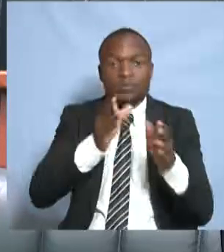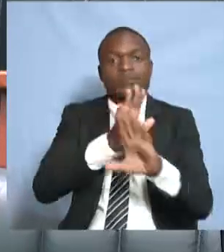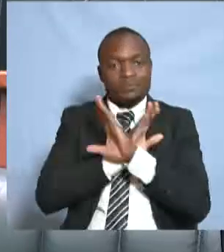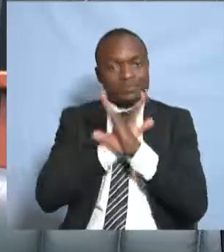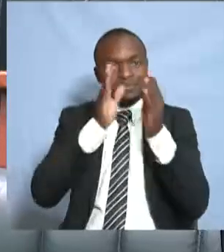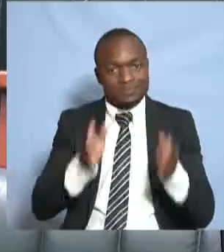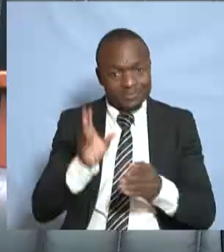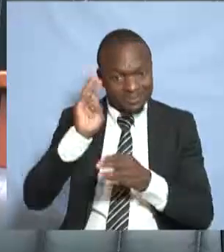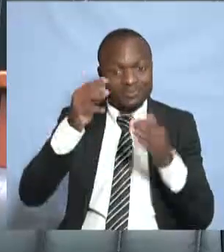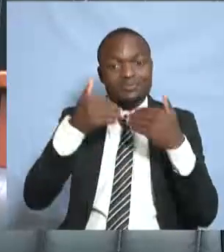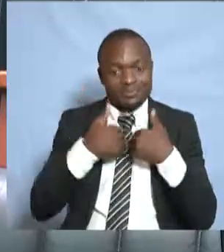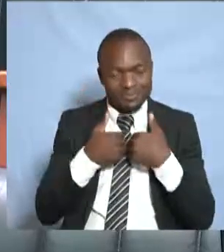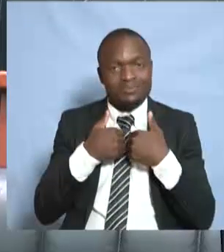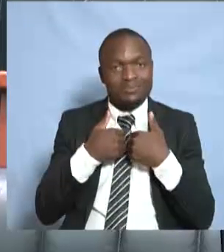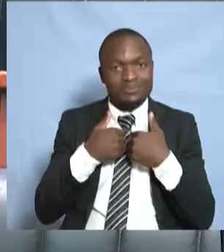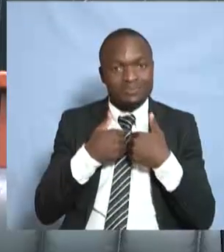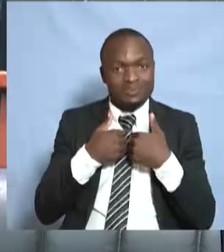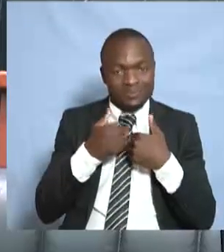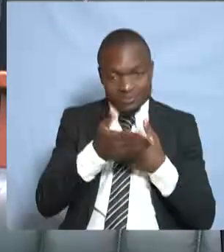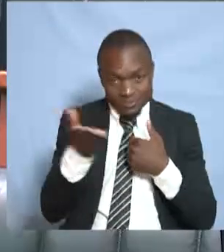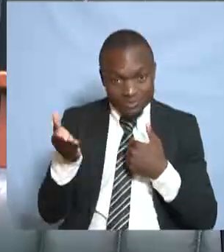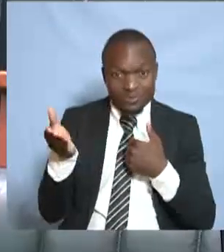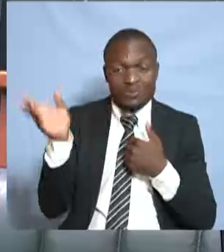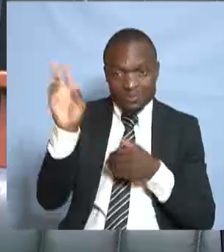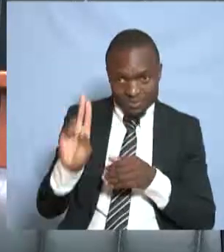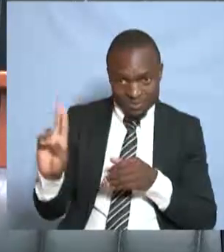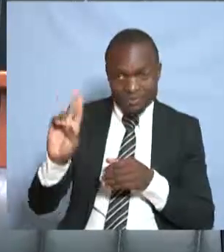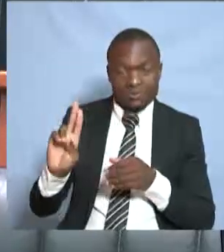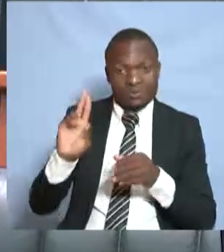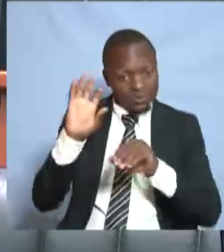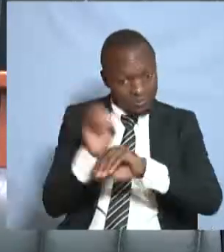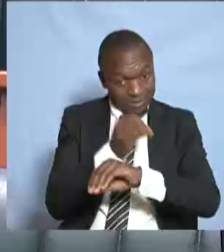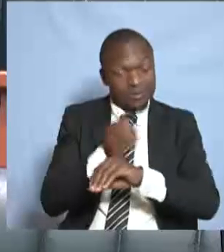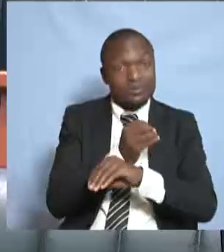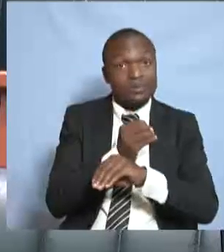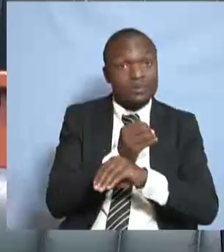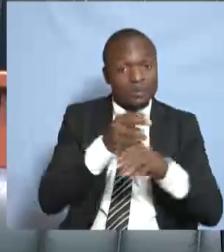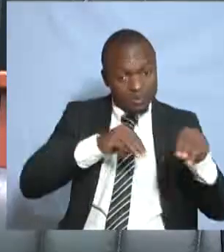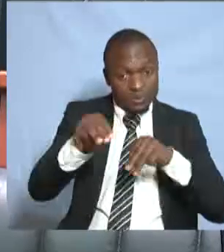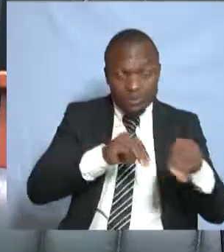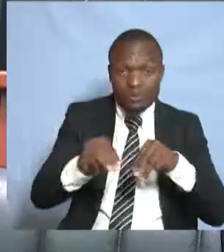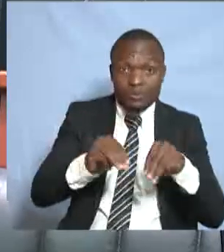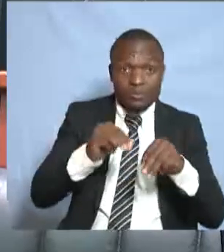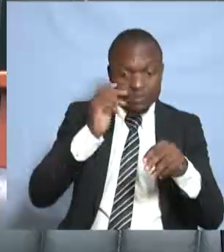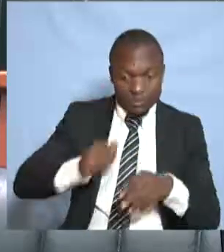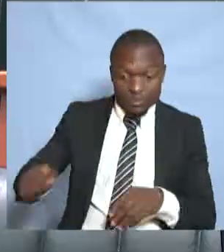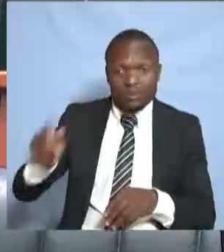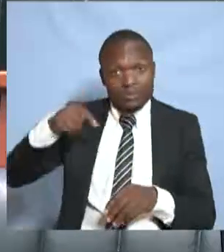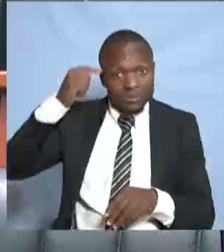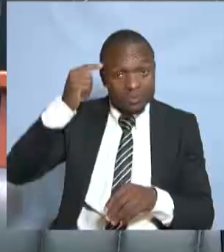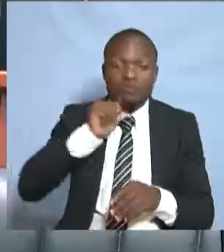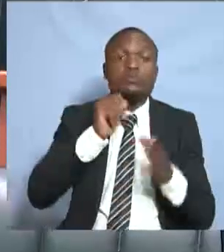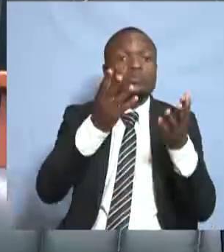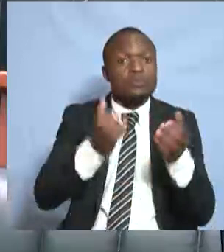Zambians will have the advantage to afford assets which government no longer needs, have